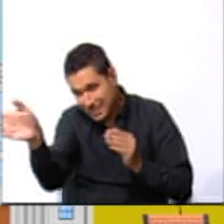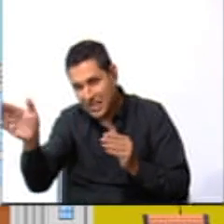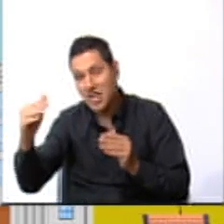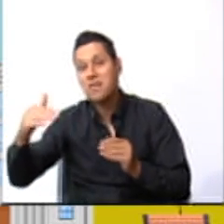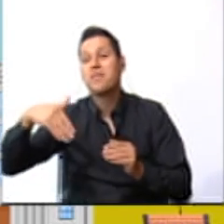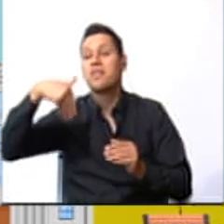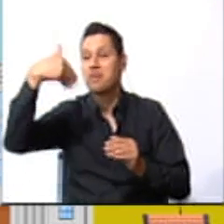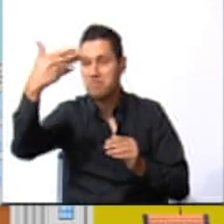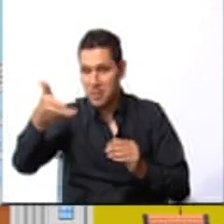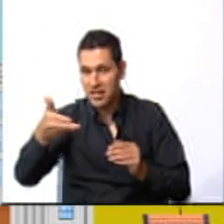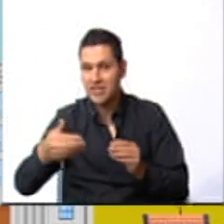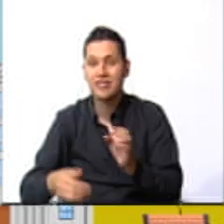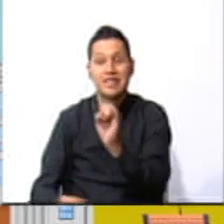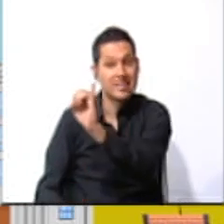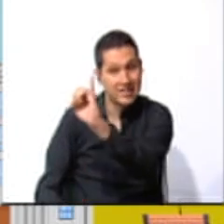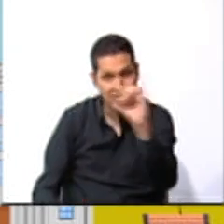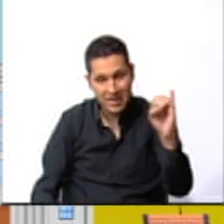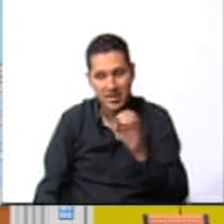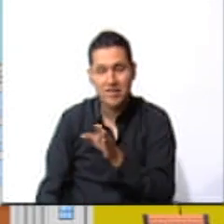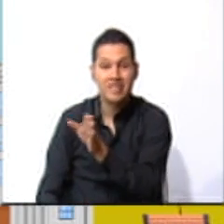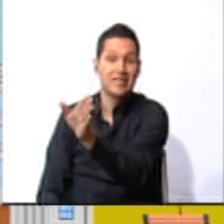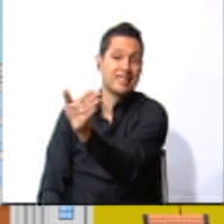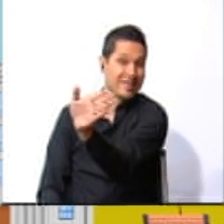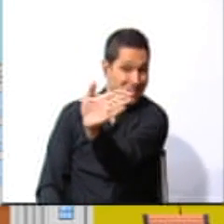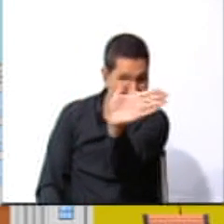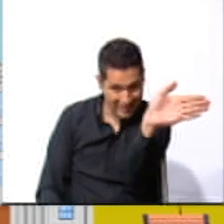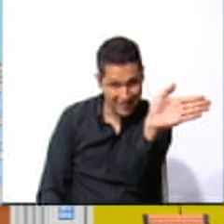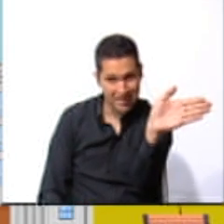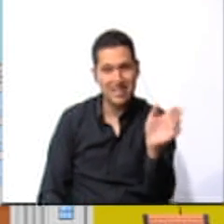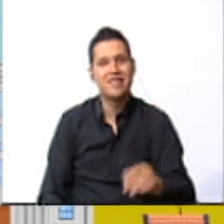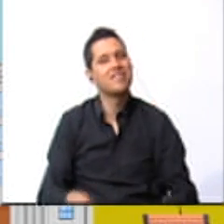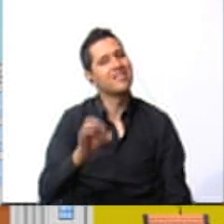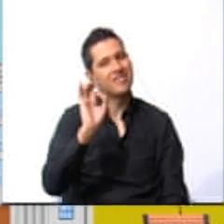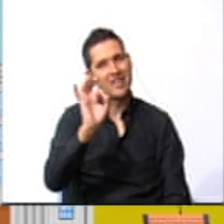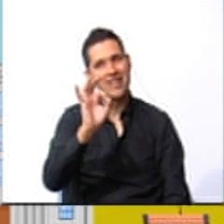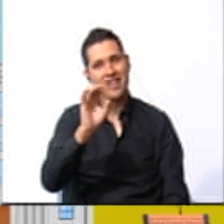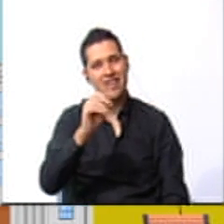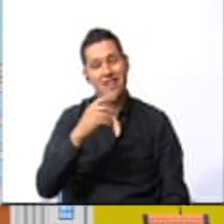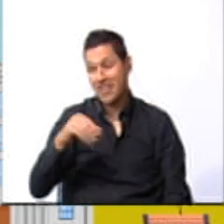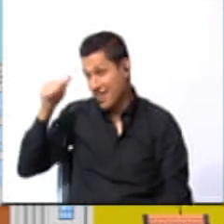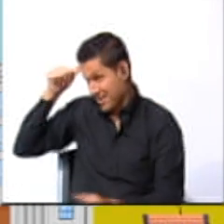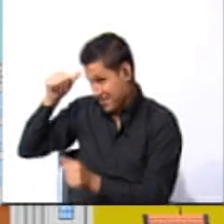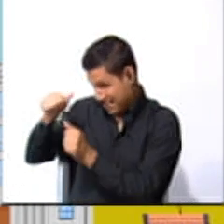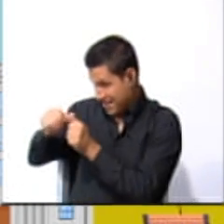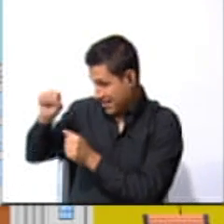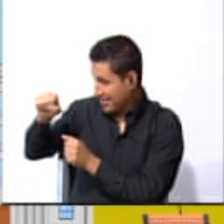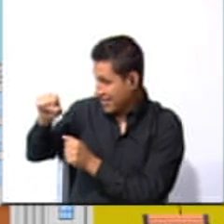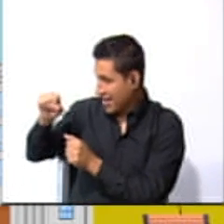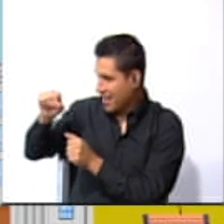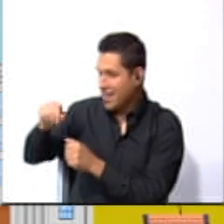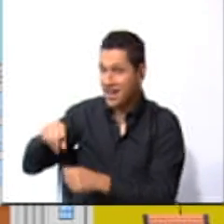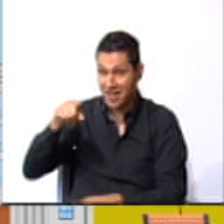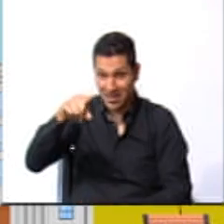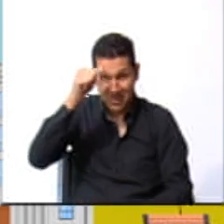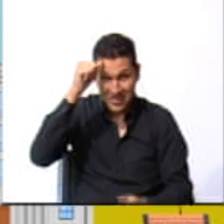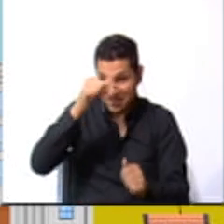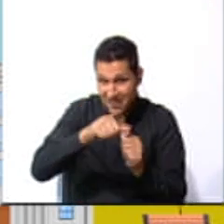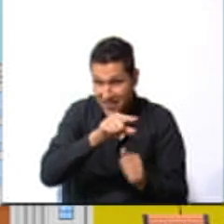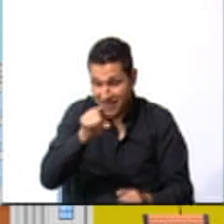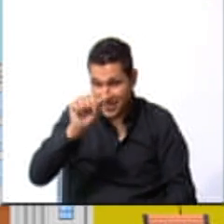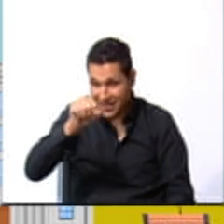turn left. Very good. Do you remember, Jack? Yes, do you